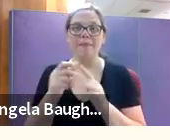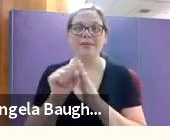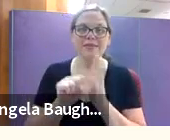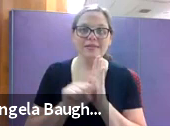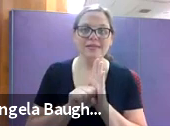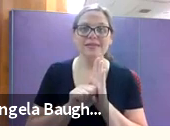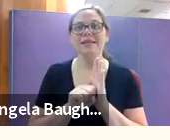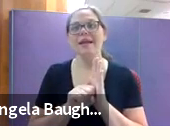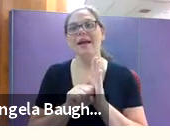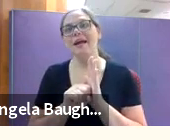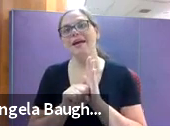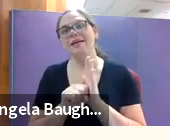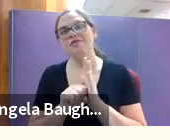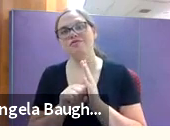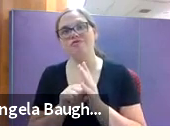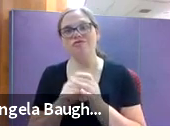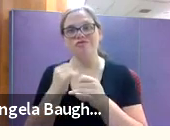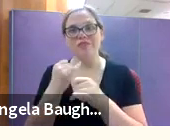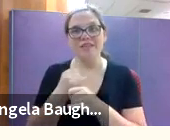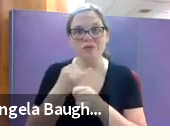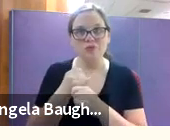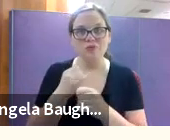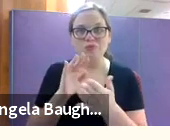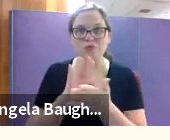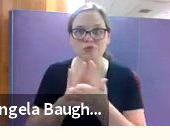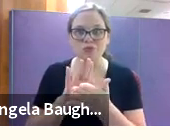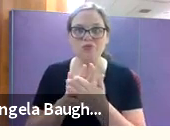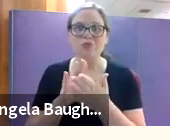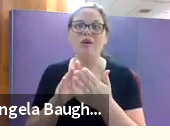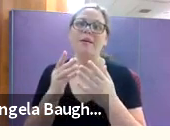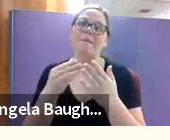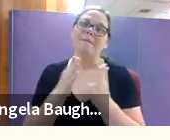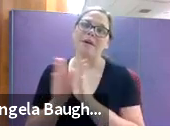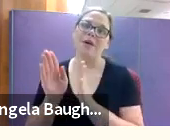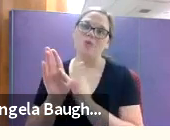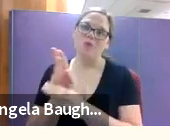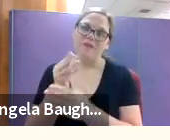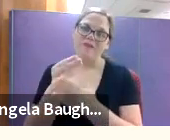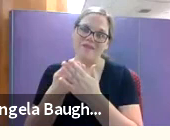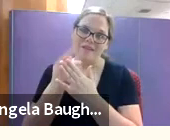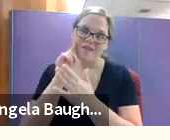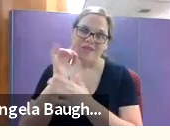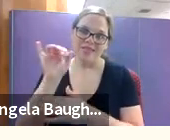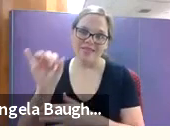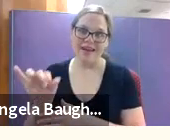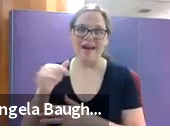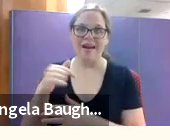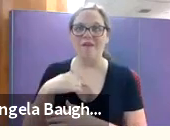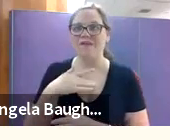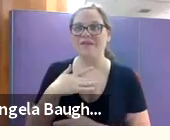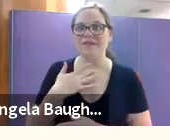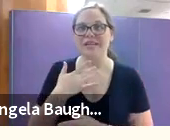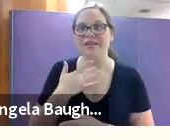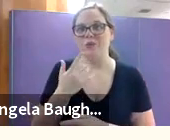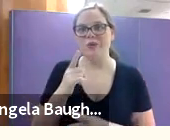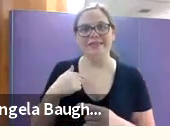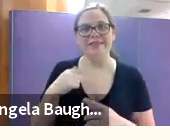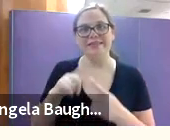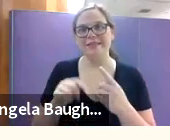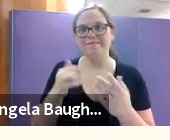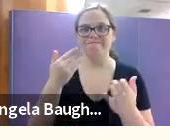residential, school-based programs, and we're planning on using those funds towards that. And we didn't feel that we could